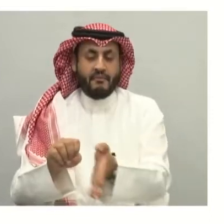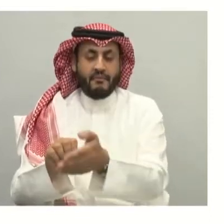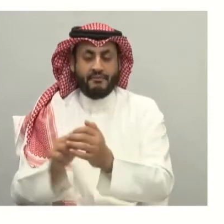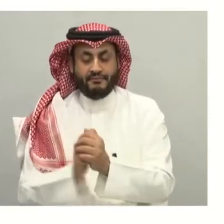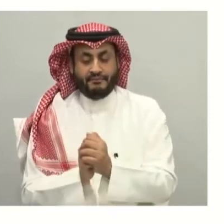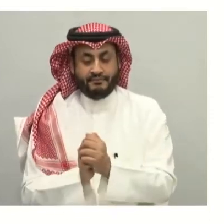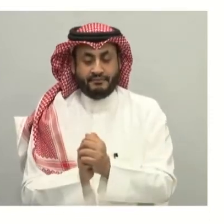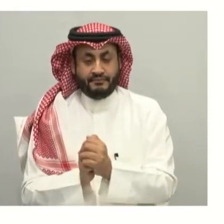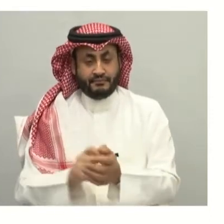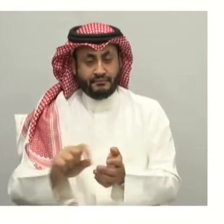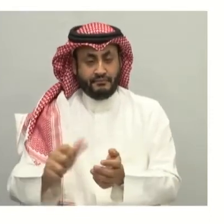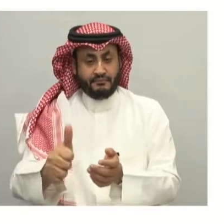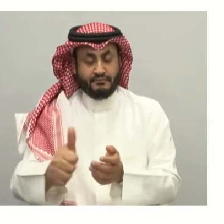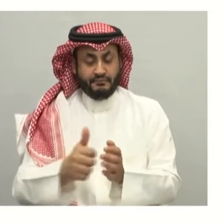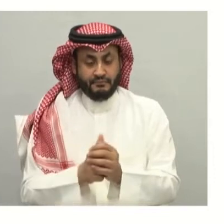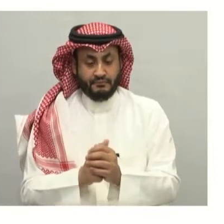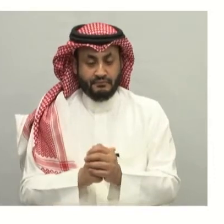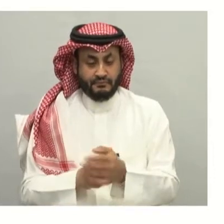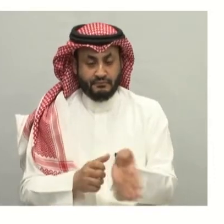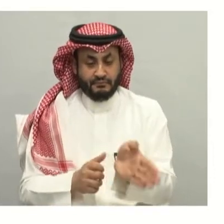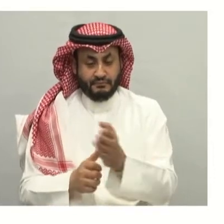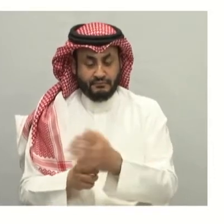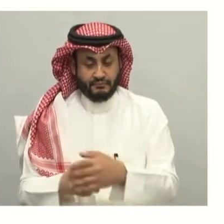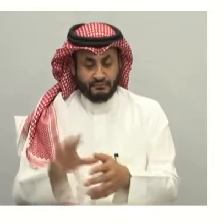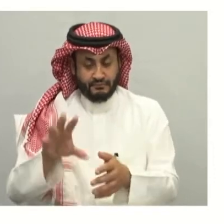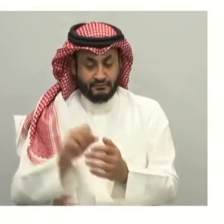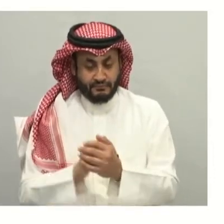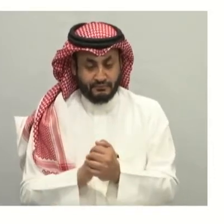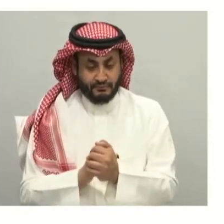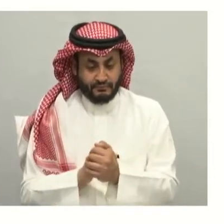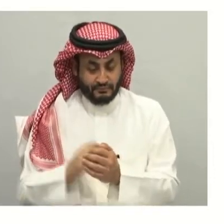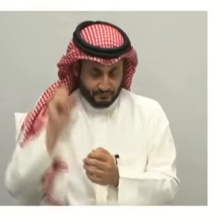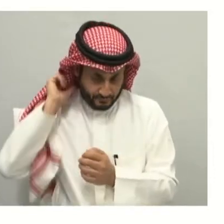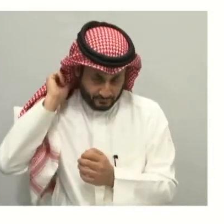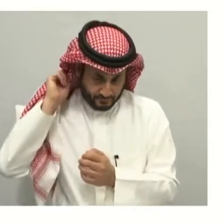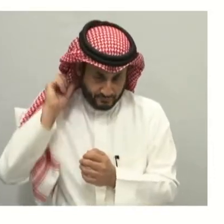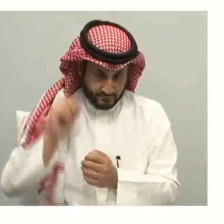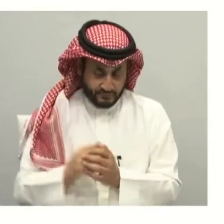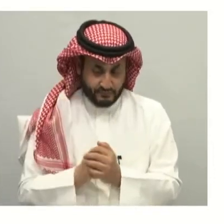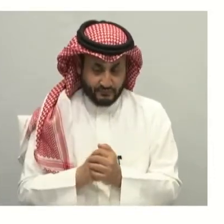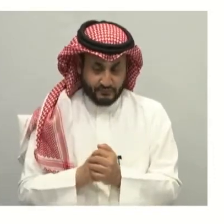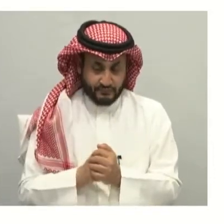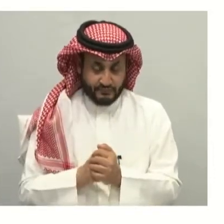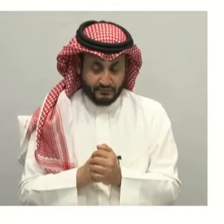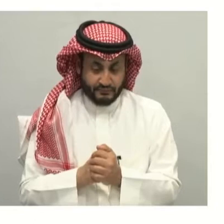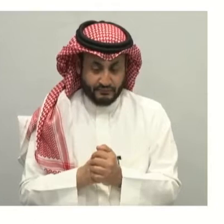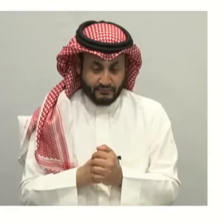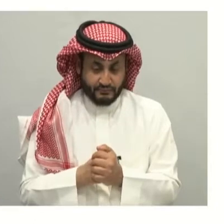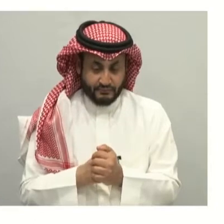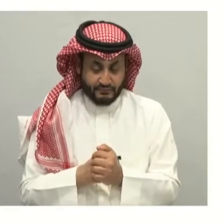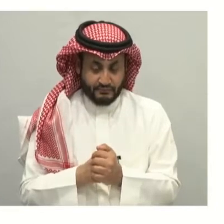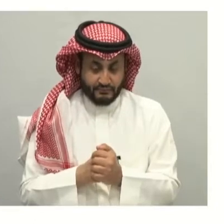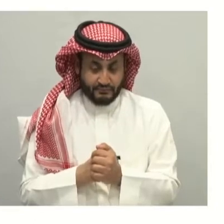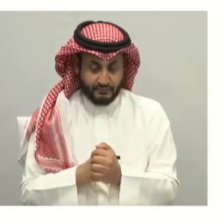Okay, well done. Now let's continue on page 50. We will listen, point, and say, then write